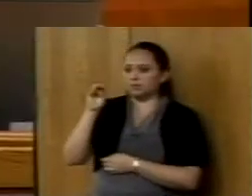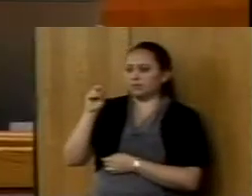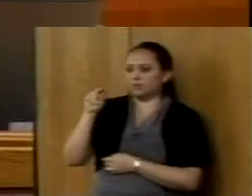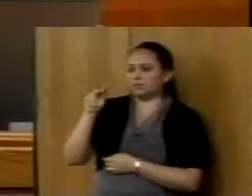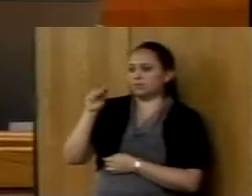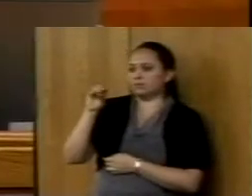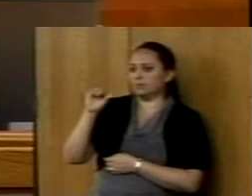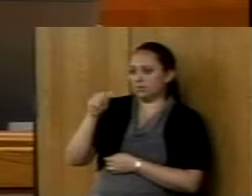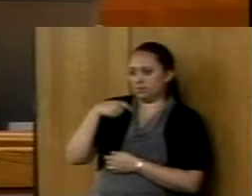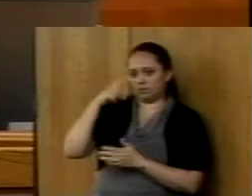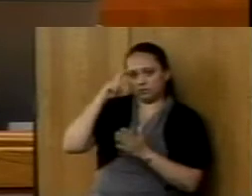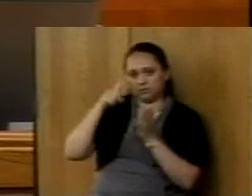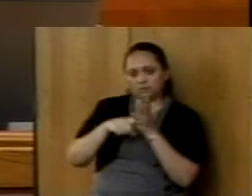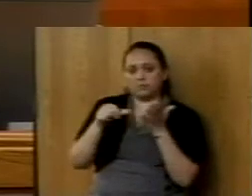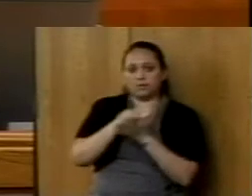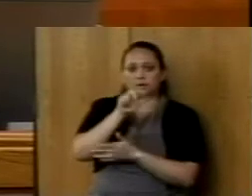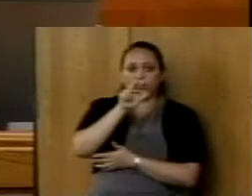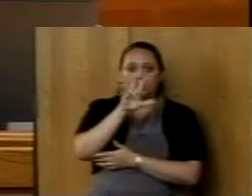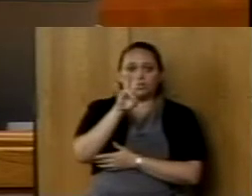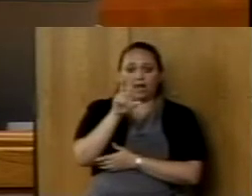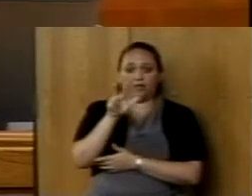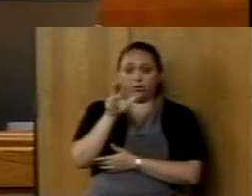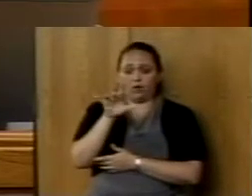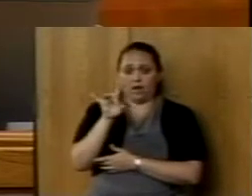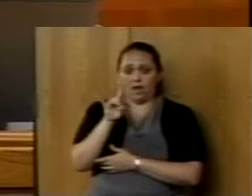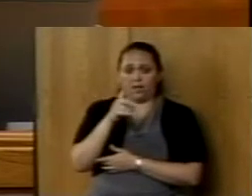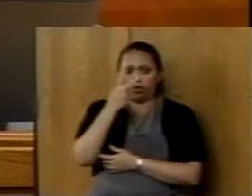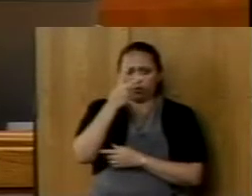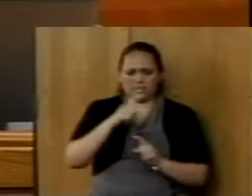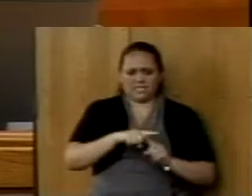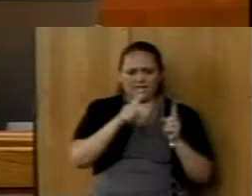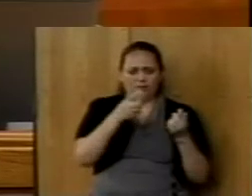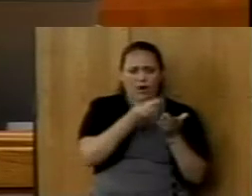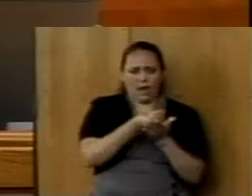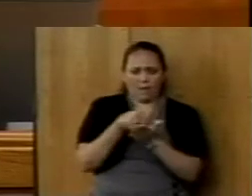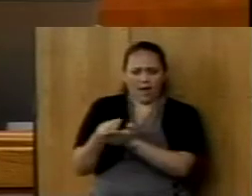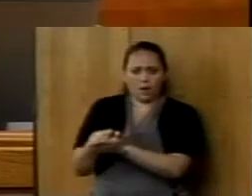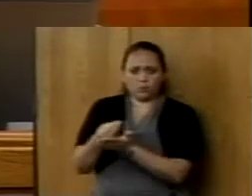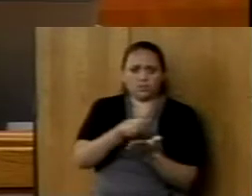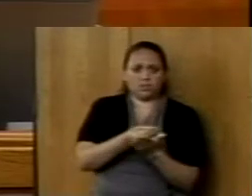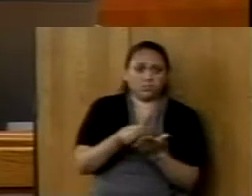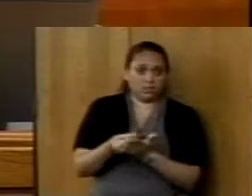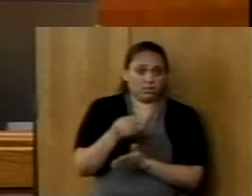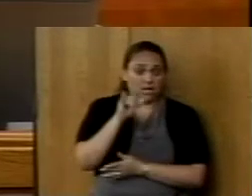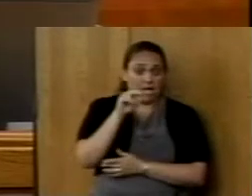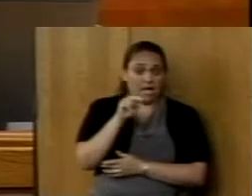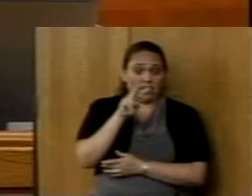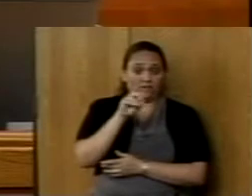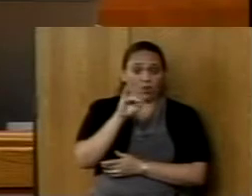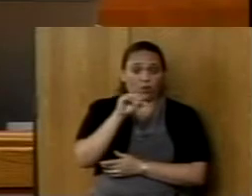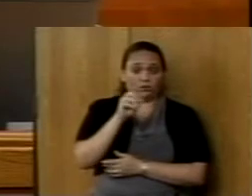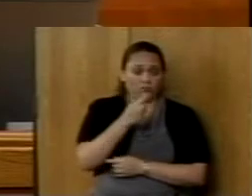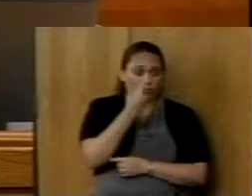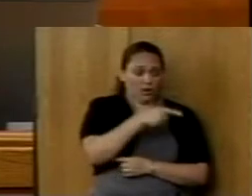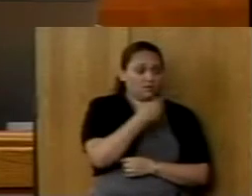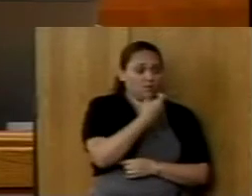page 37 and 38, there are two different amounts, two different invoices. One of them has an amount